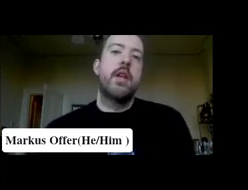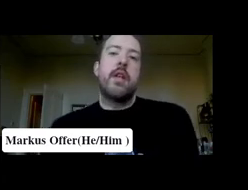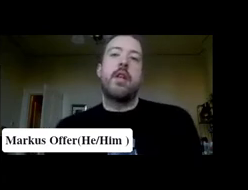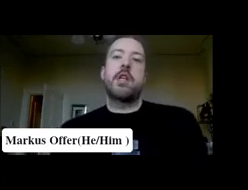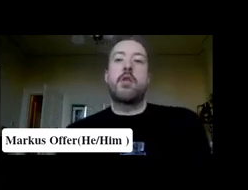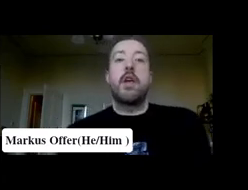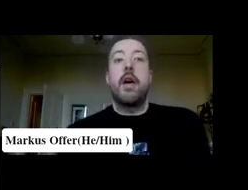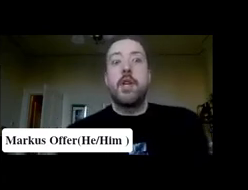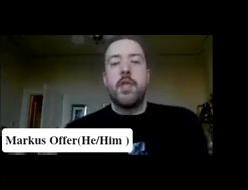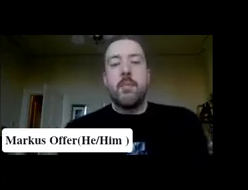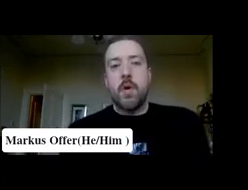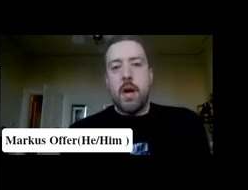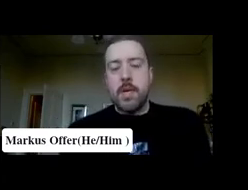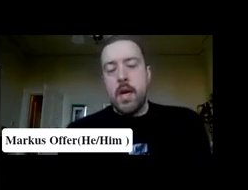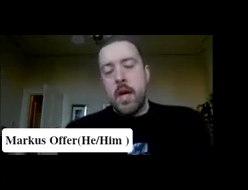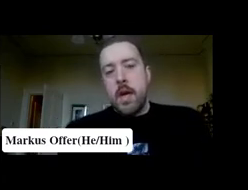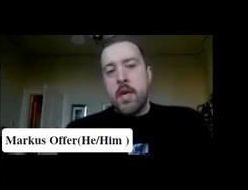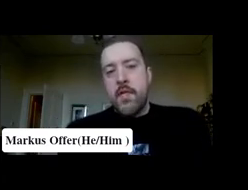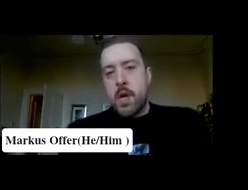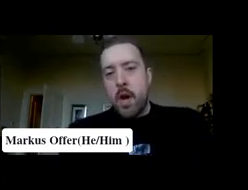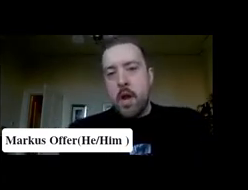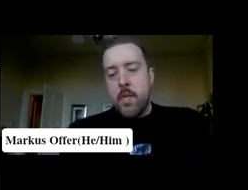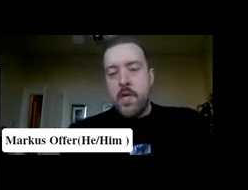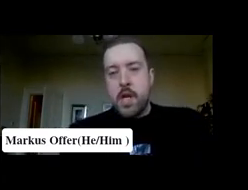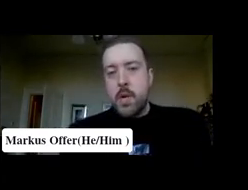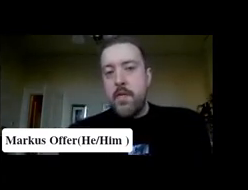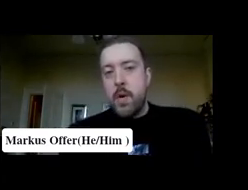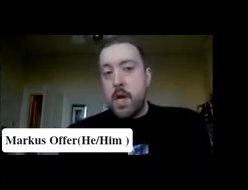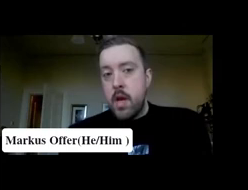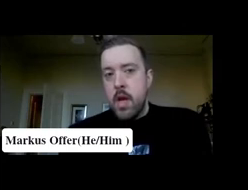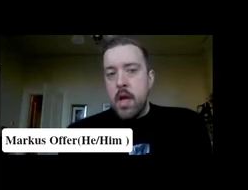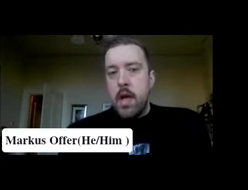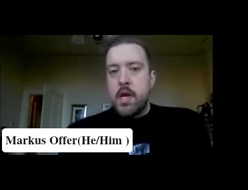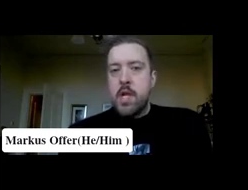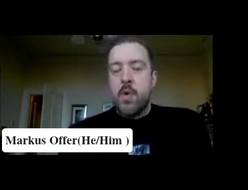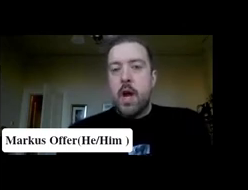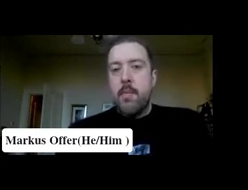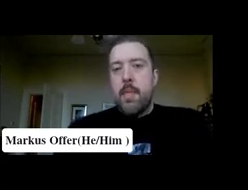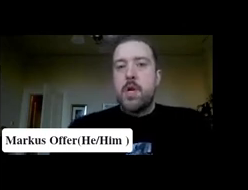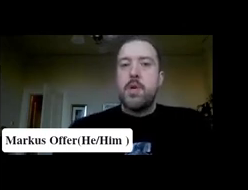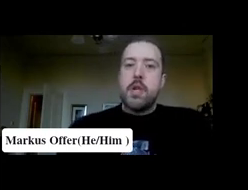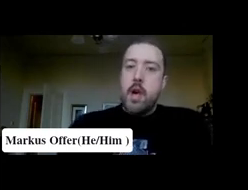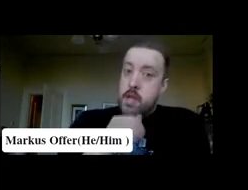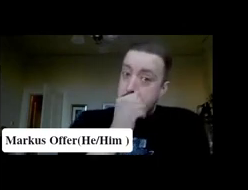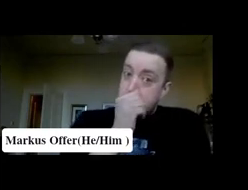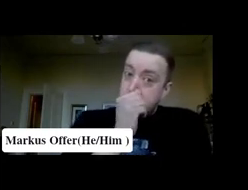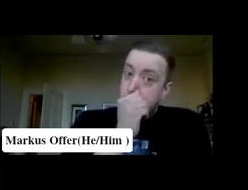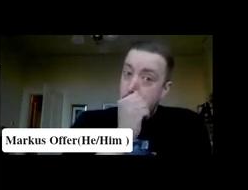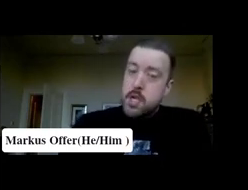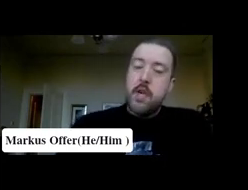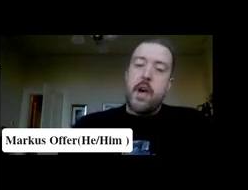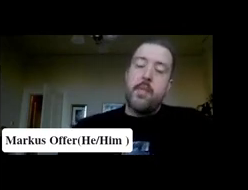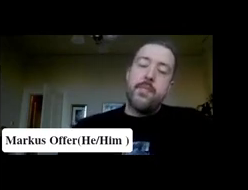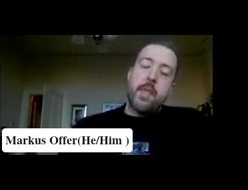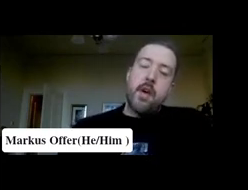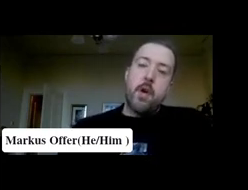the National Lottery Heritage Funded programmes. So the first one, which finished in 2014, interns programme, which was two